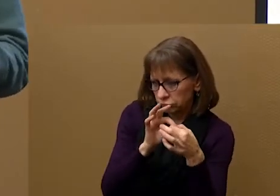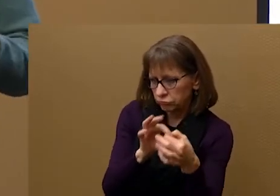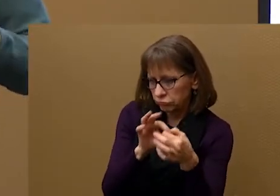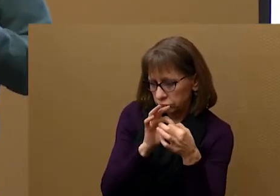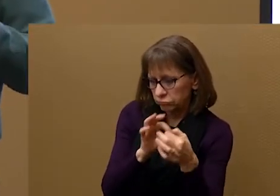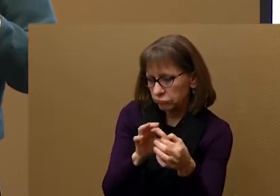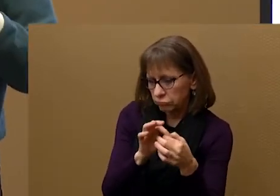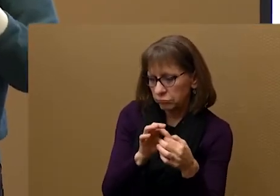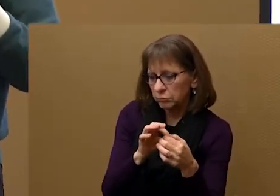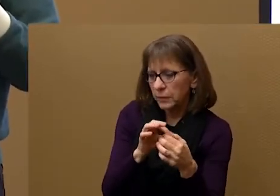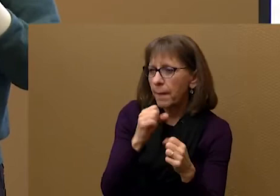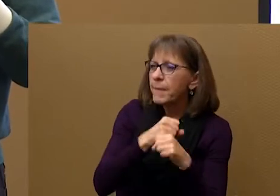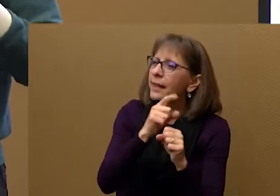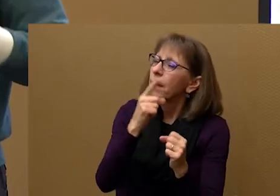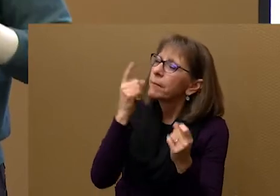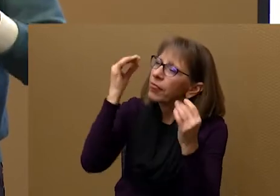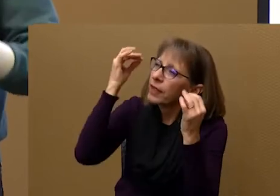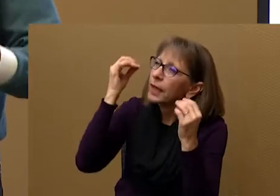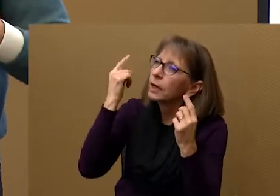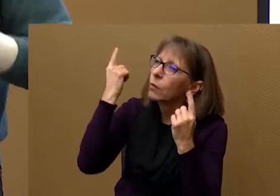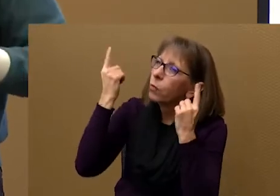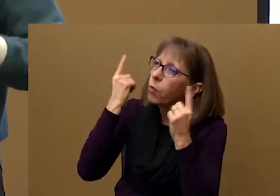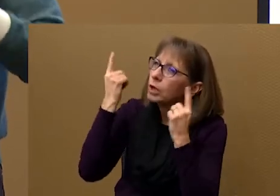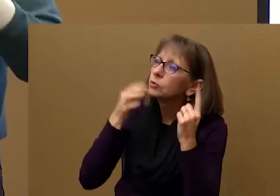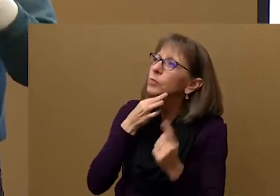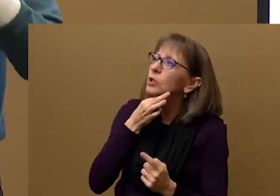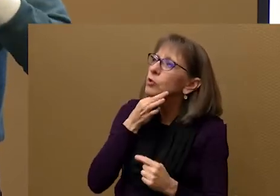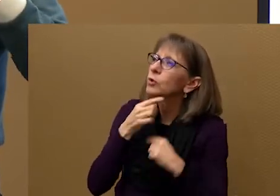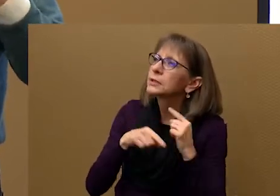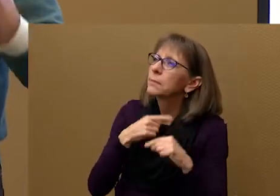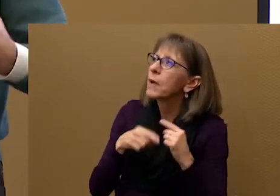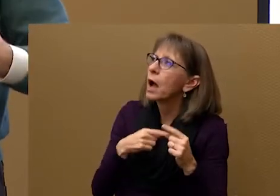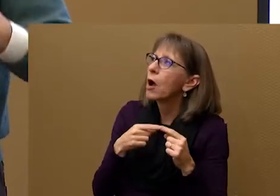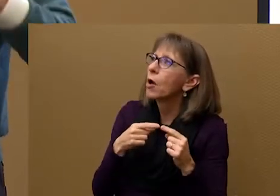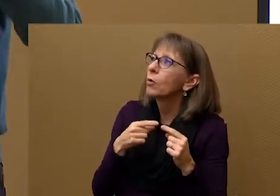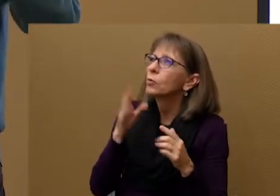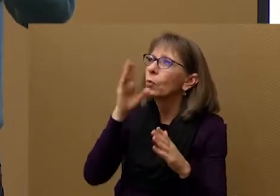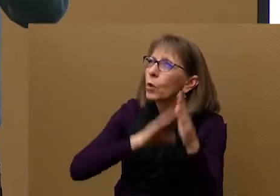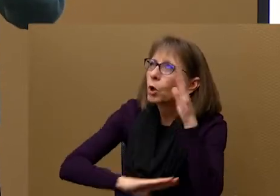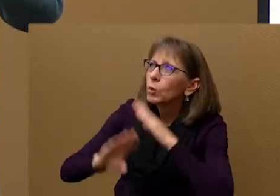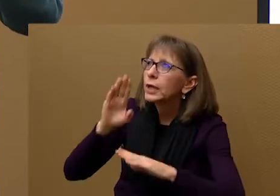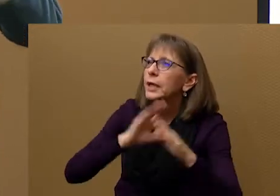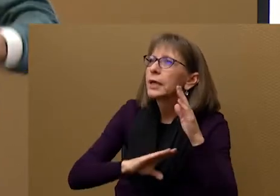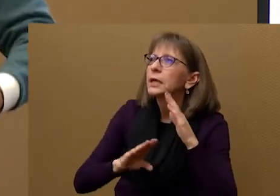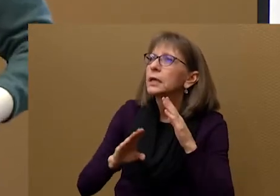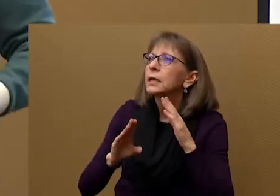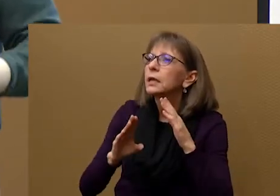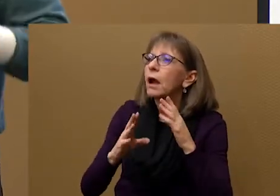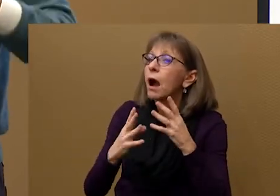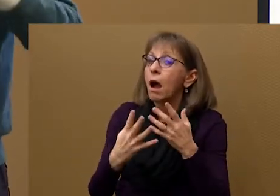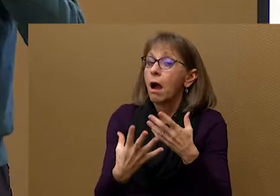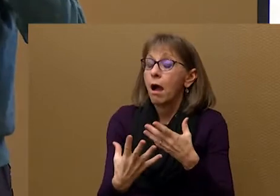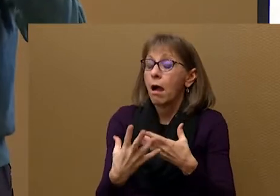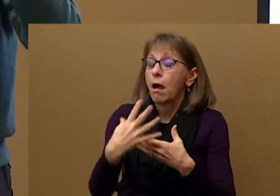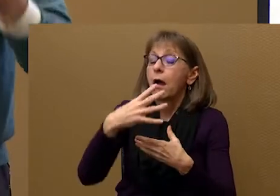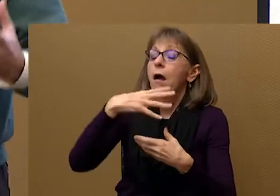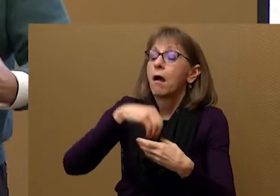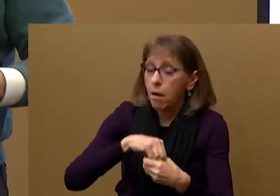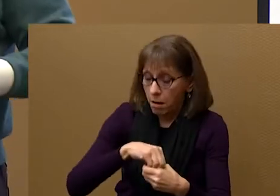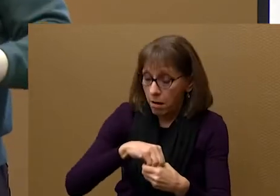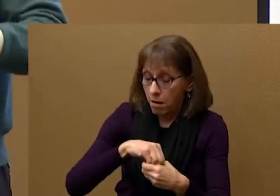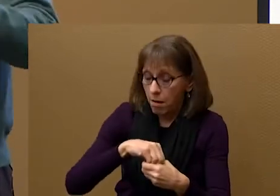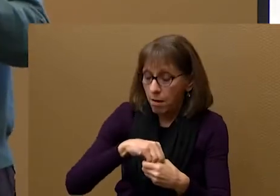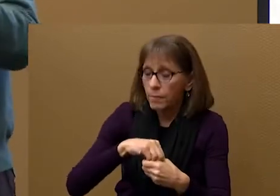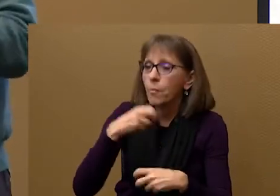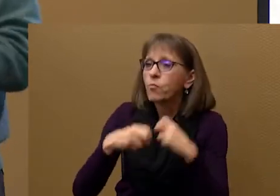engaging, trying to get them to think, wonder, be curious about,